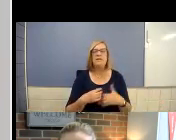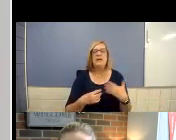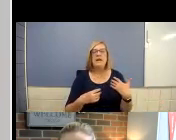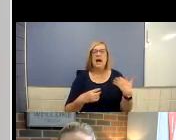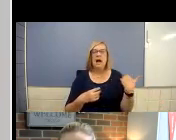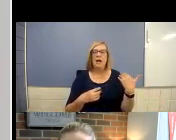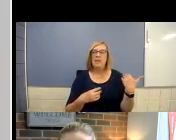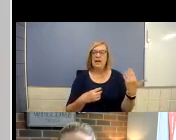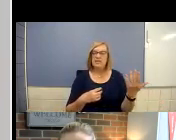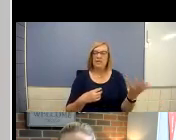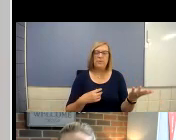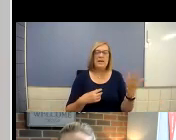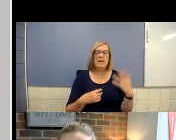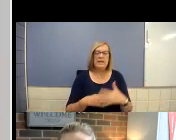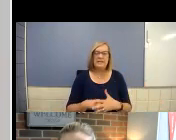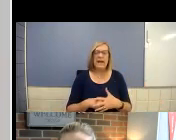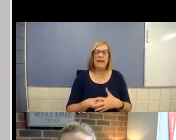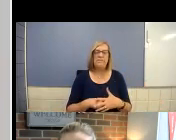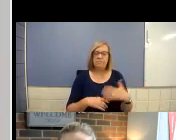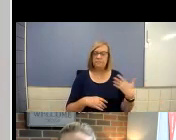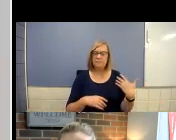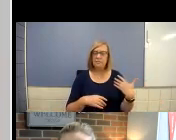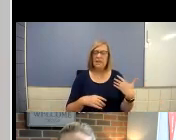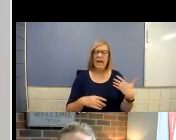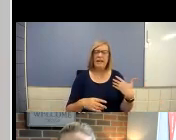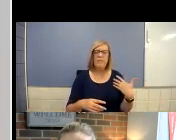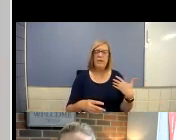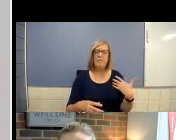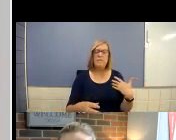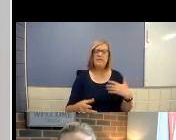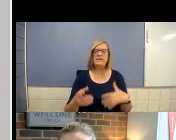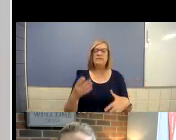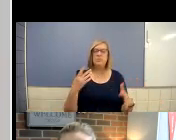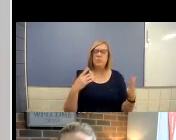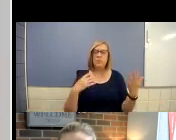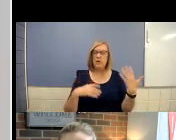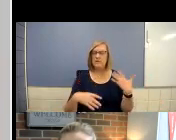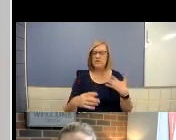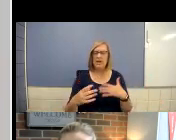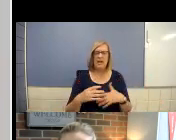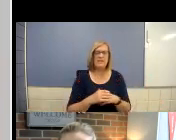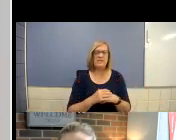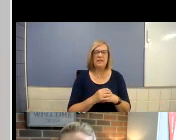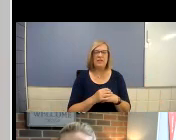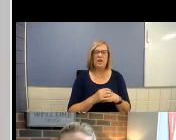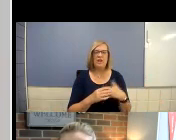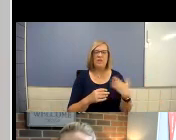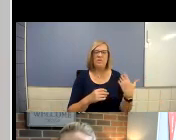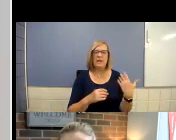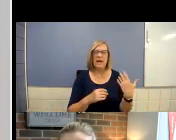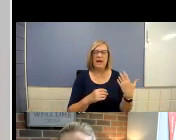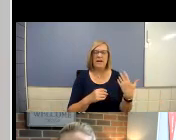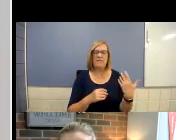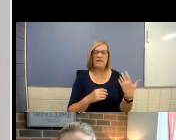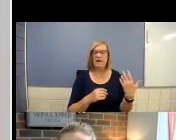off, ASL 3 and its lab. And then we mix in a few more of the gen eds along here.